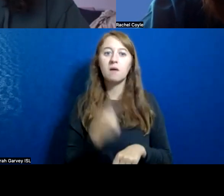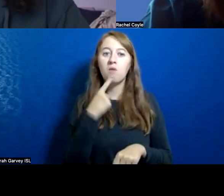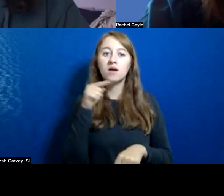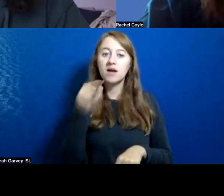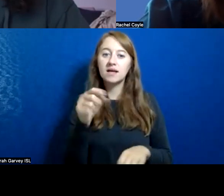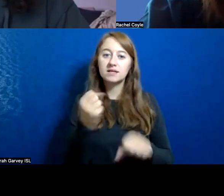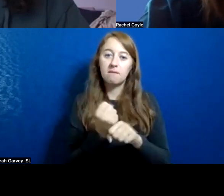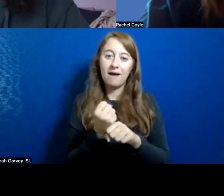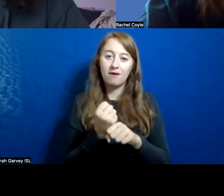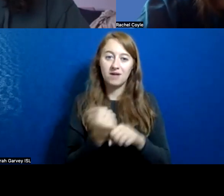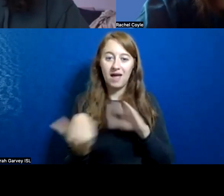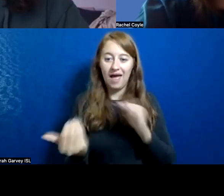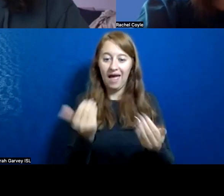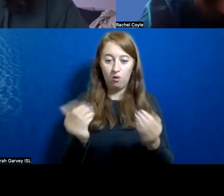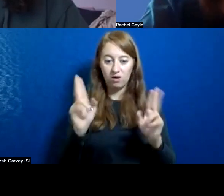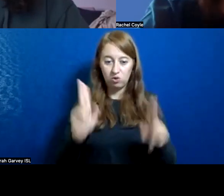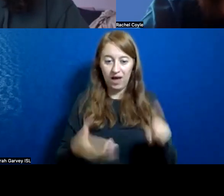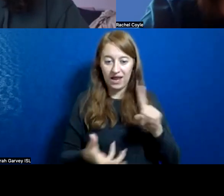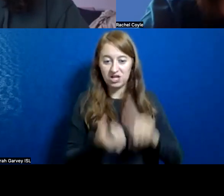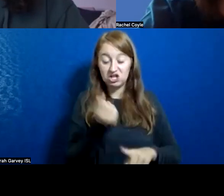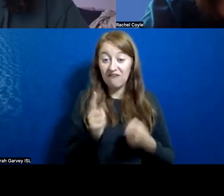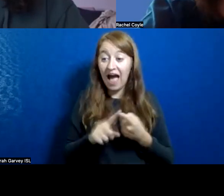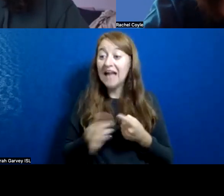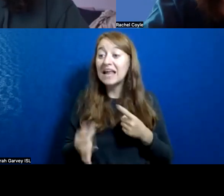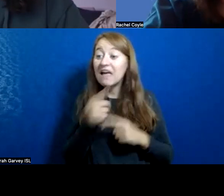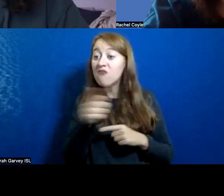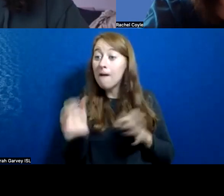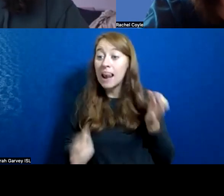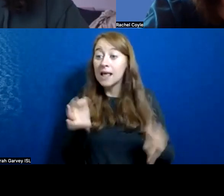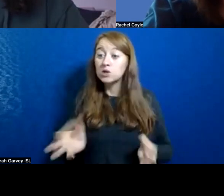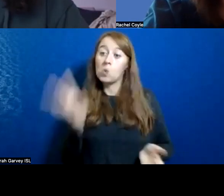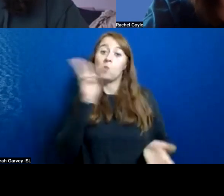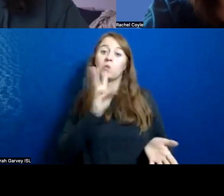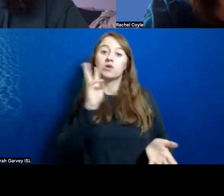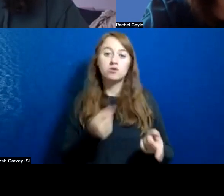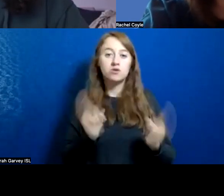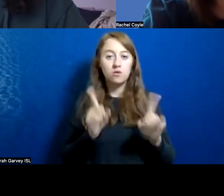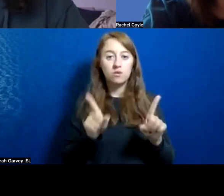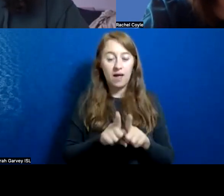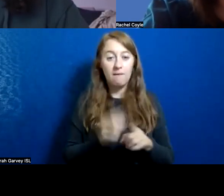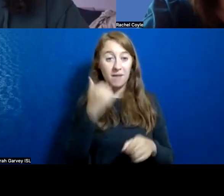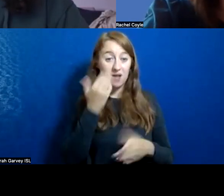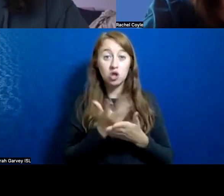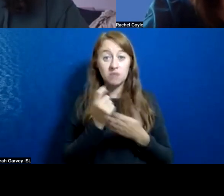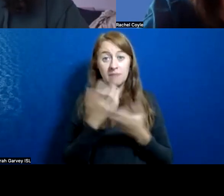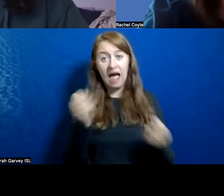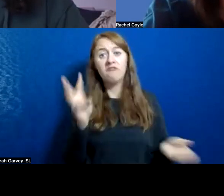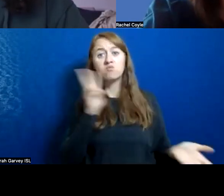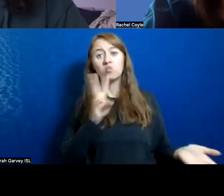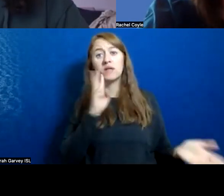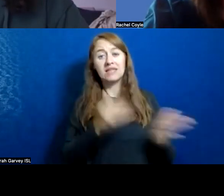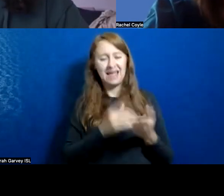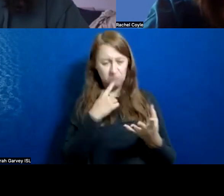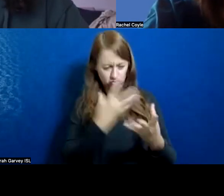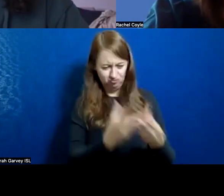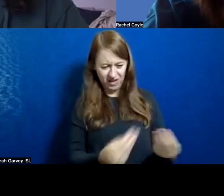and like have the political will to do it specifically and put the resources behind it also, because sometimes you have the will, but you don't really have the